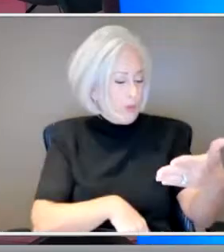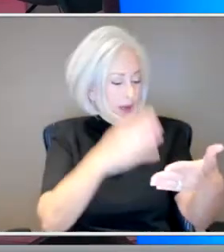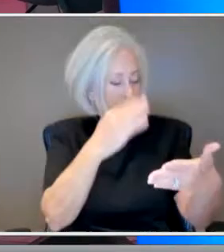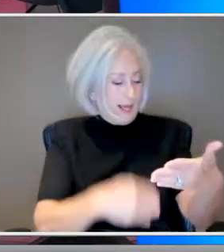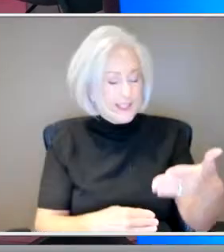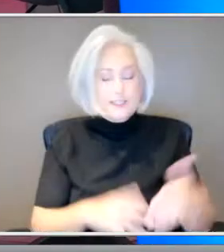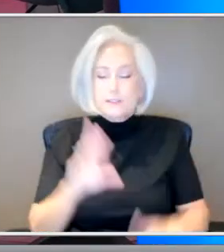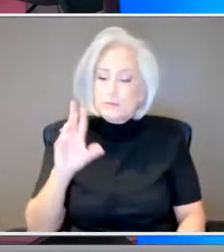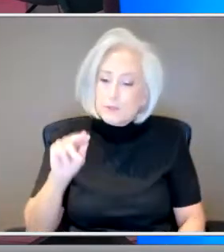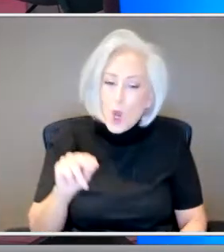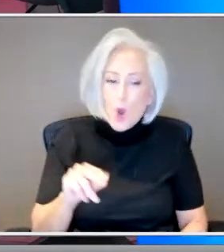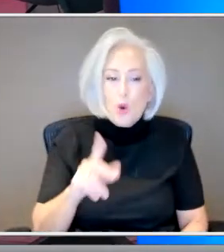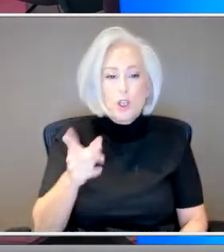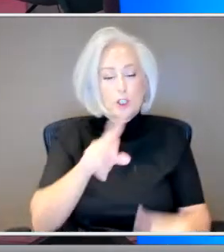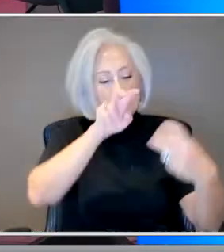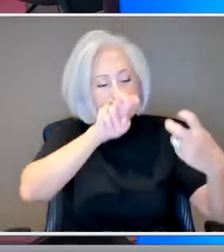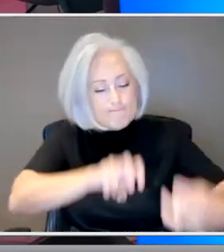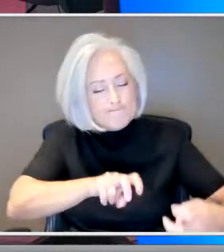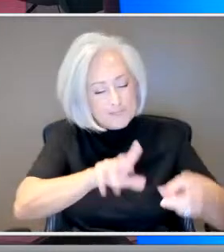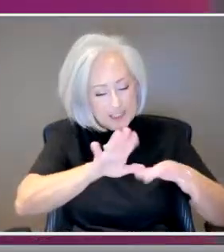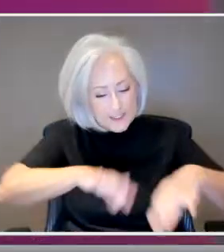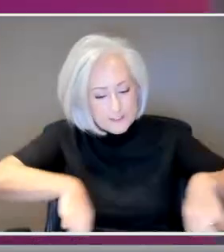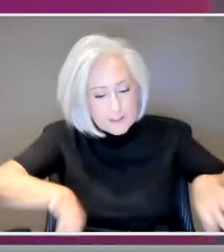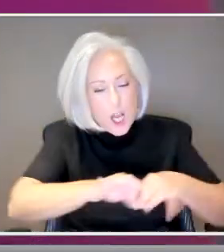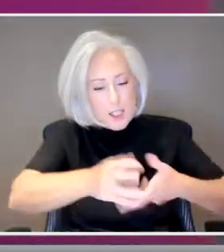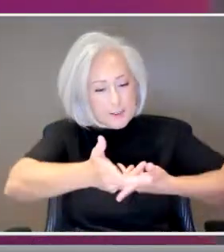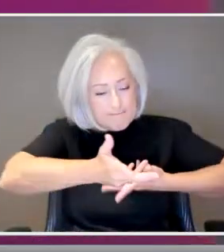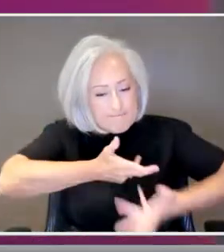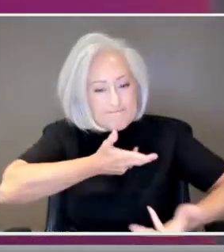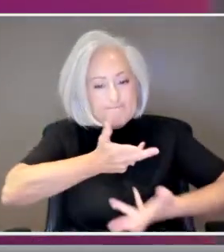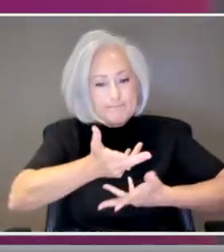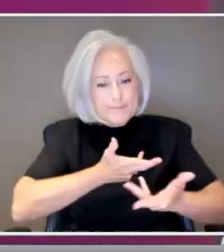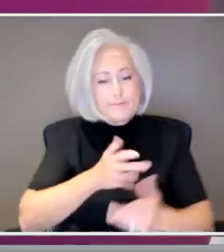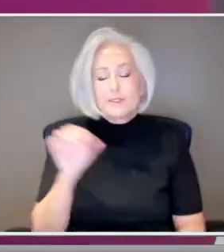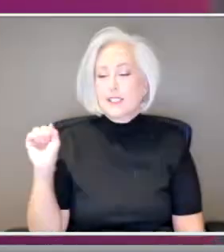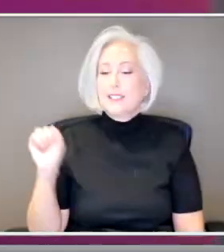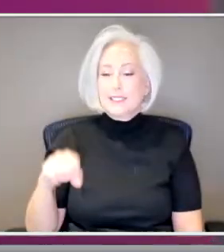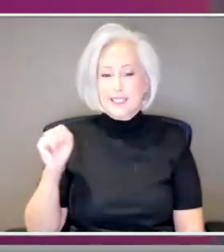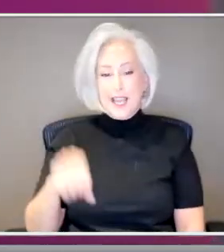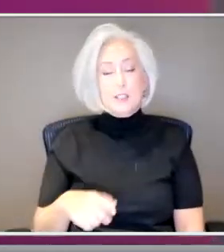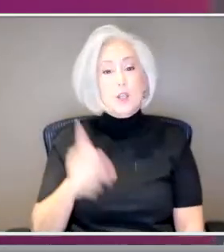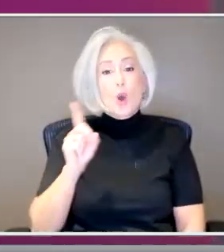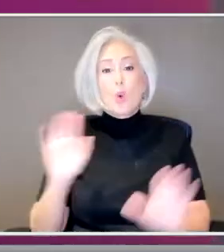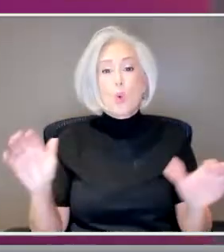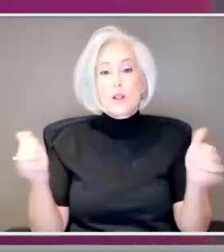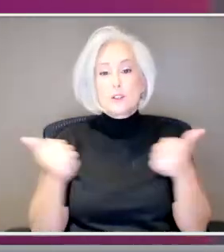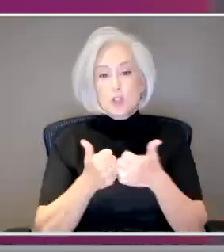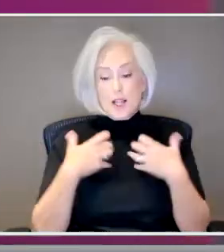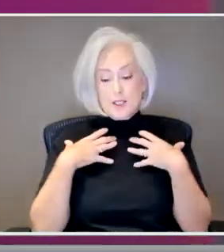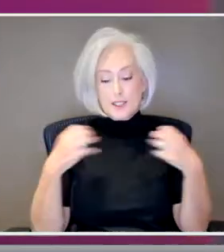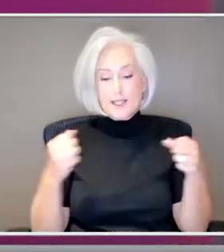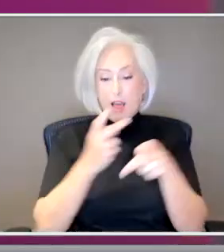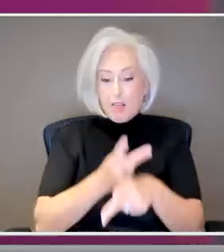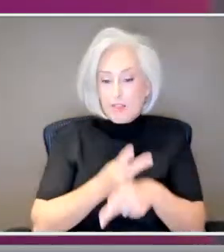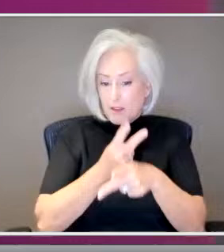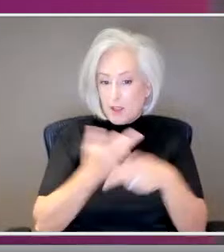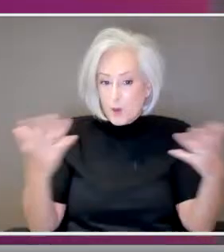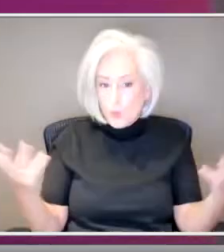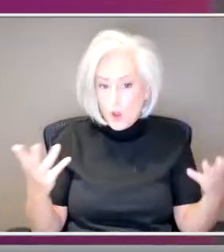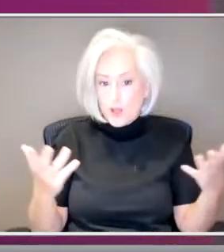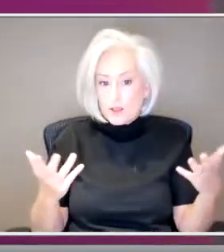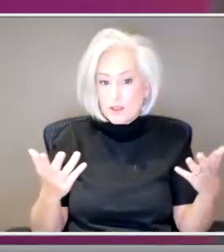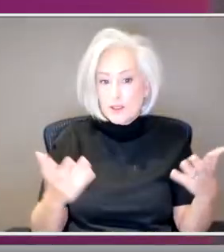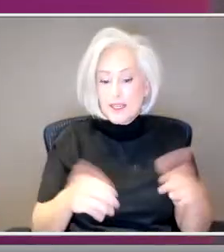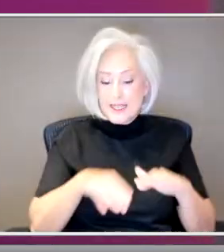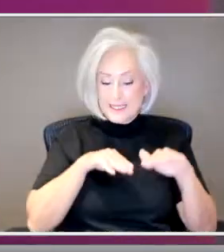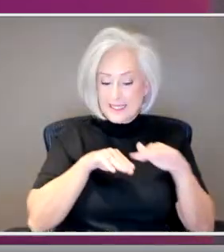deep, important conversations. Yeah, and I'm glad you bring that up, because one of the challenges we face in healthcare is both the access to testing